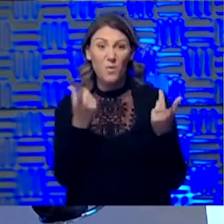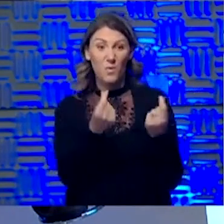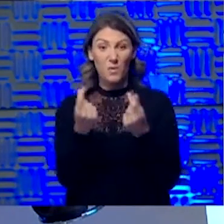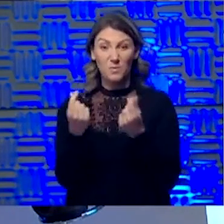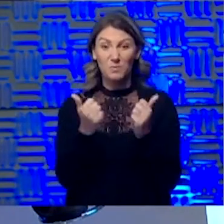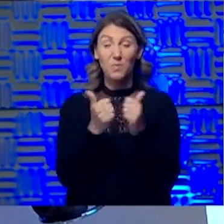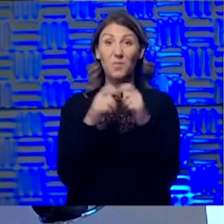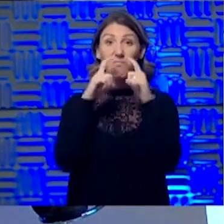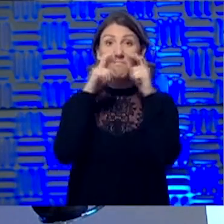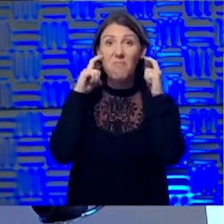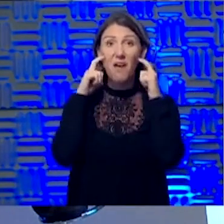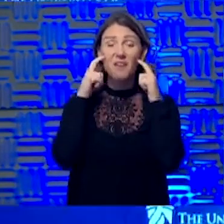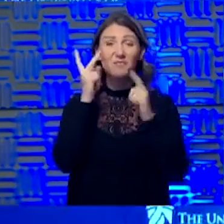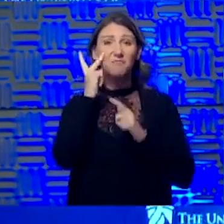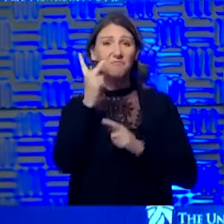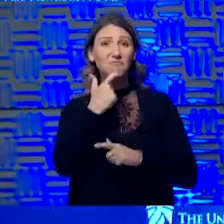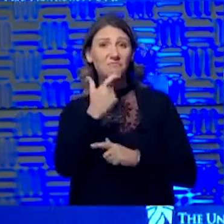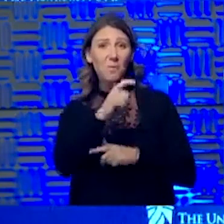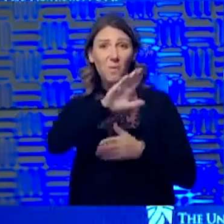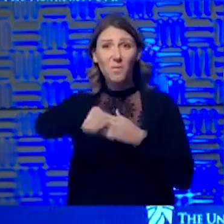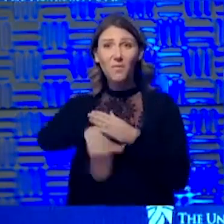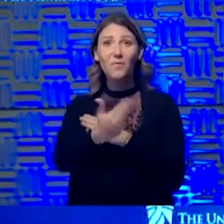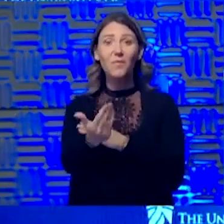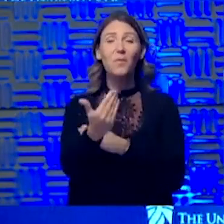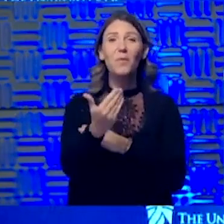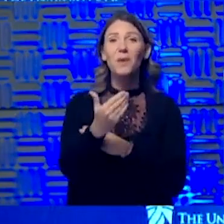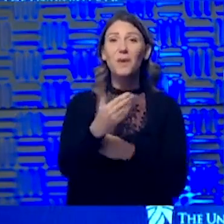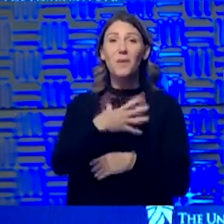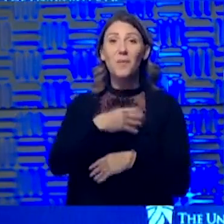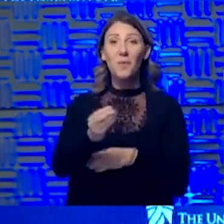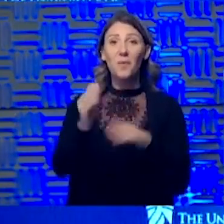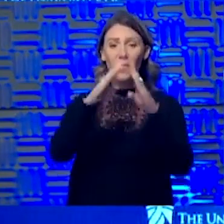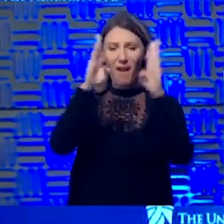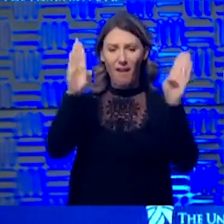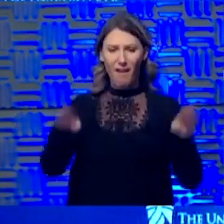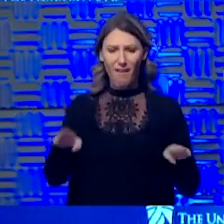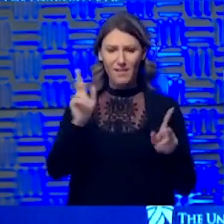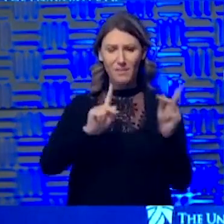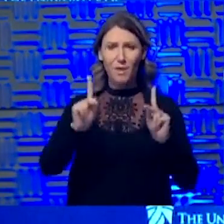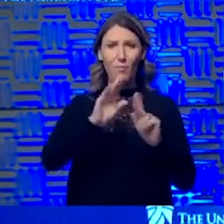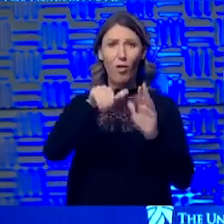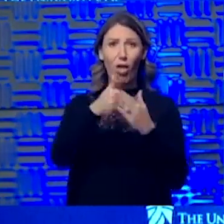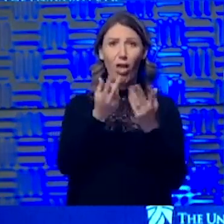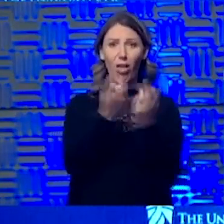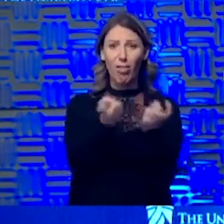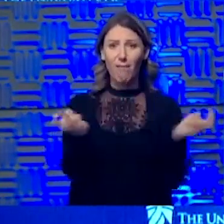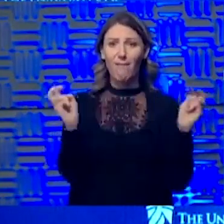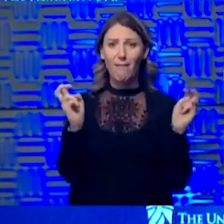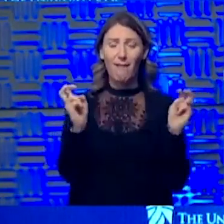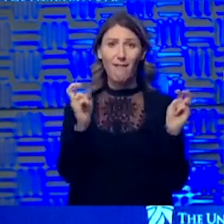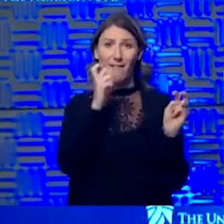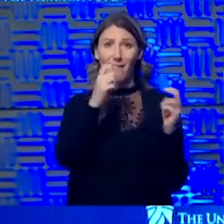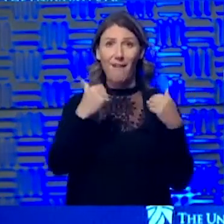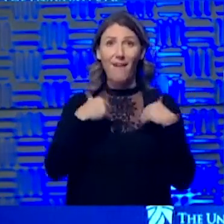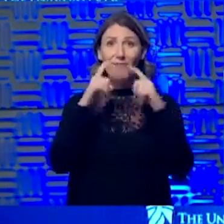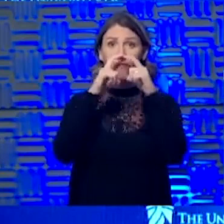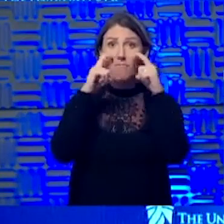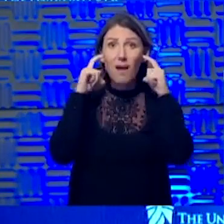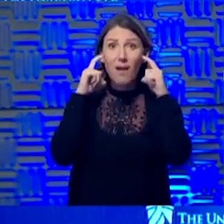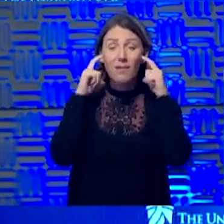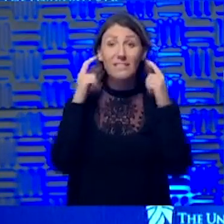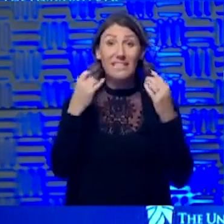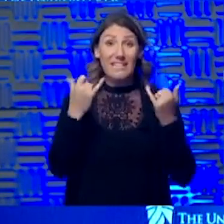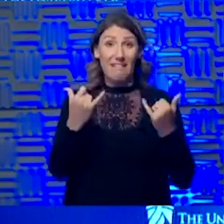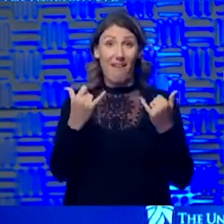House over the weekend where the people were all right together and they didn't have masks on, and now they have a